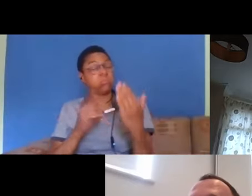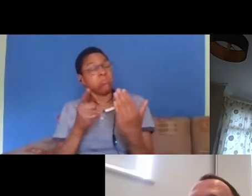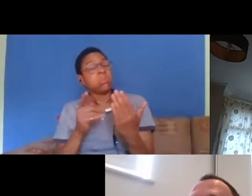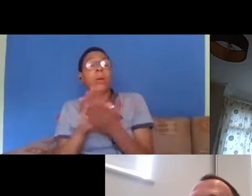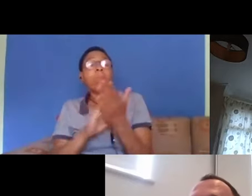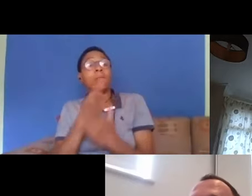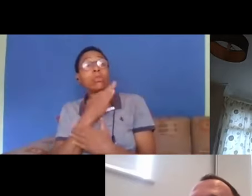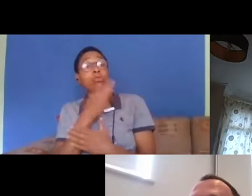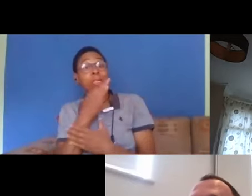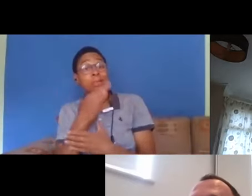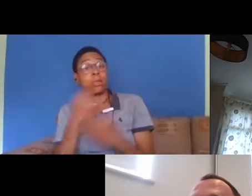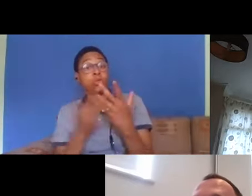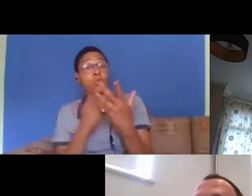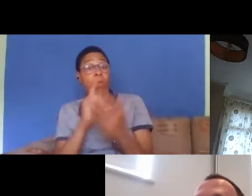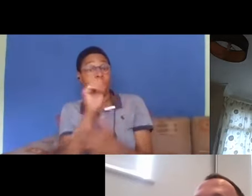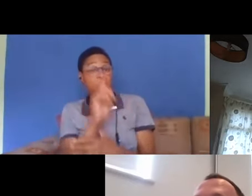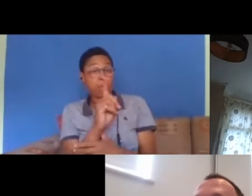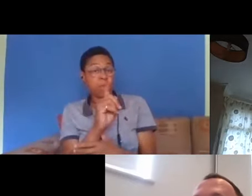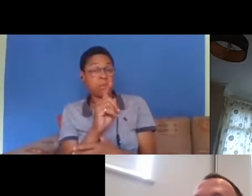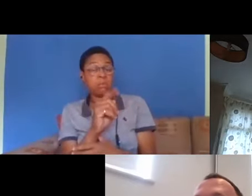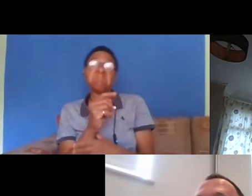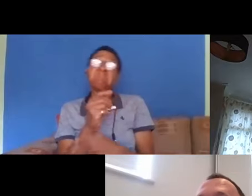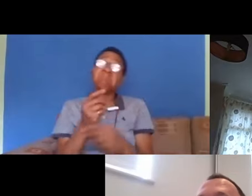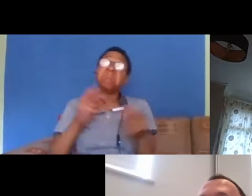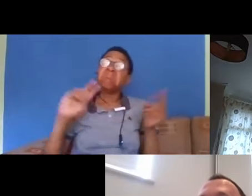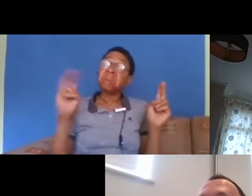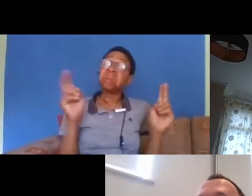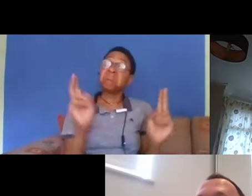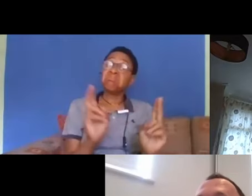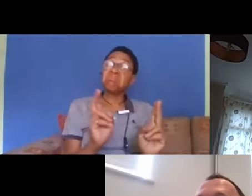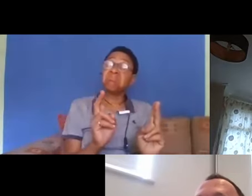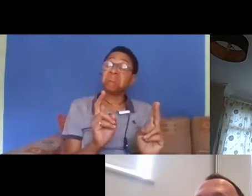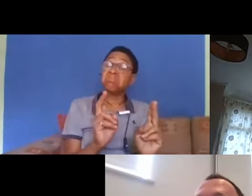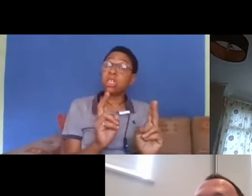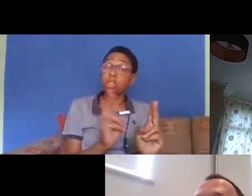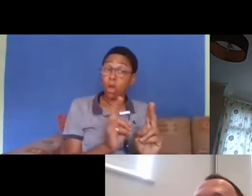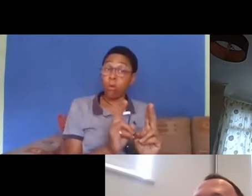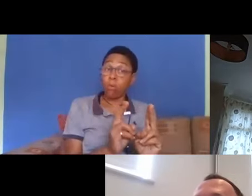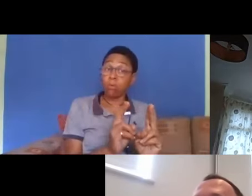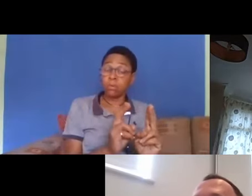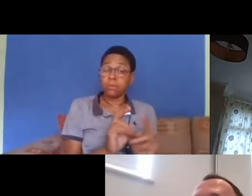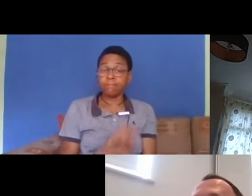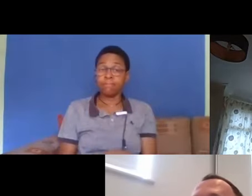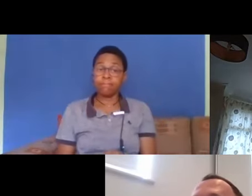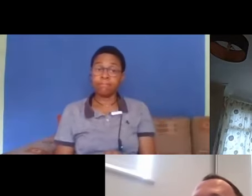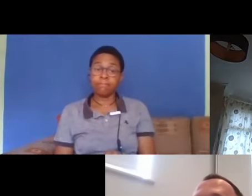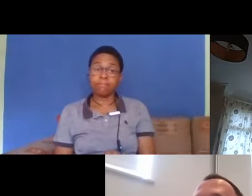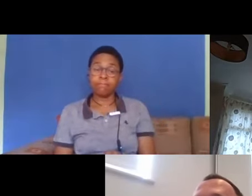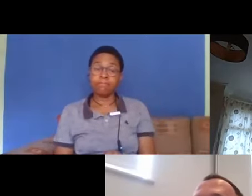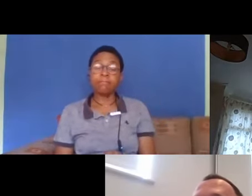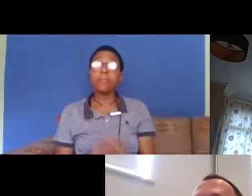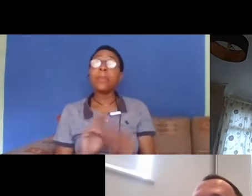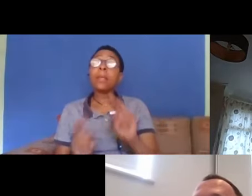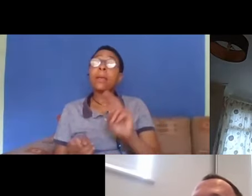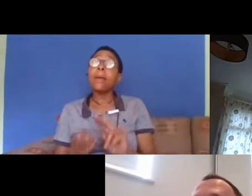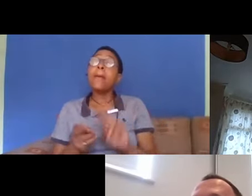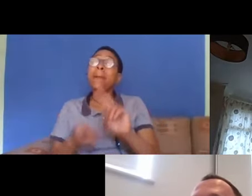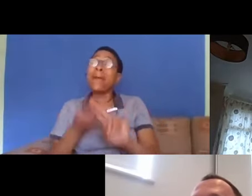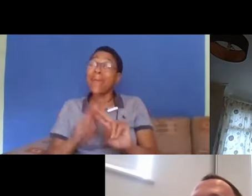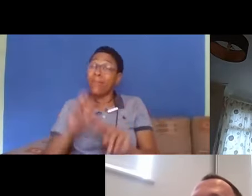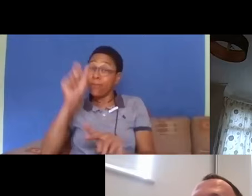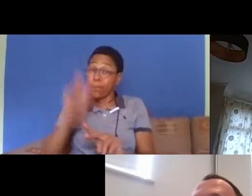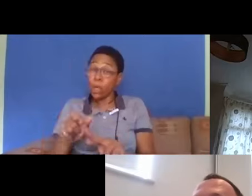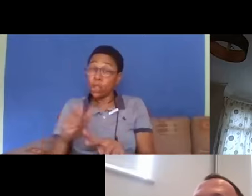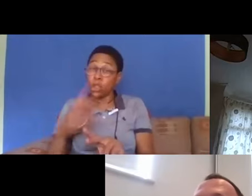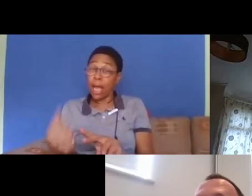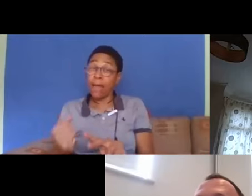other people, even though there may be a potential carrier in there, is small. And this goes to the other concept